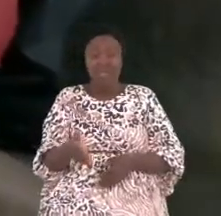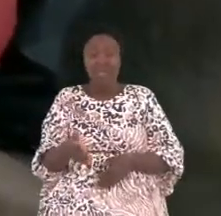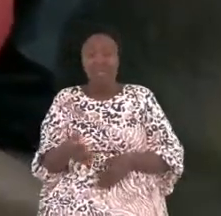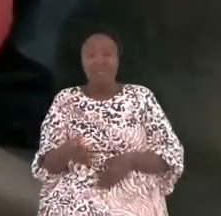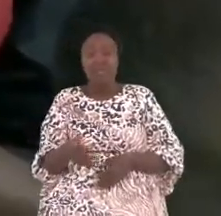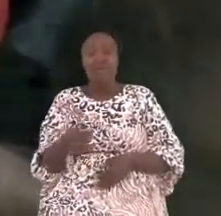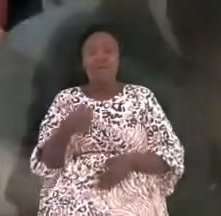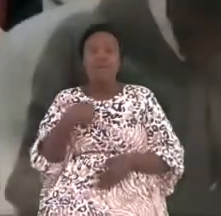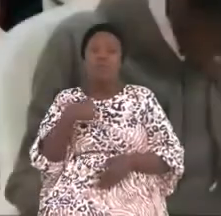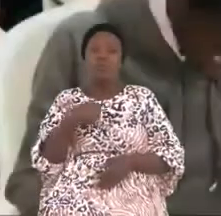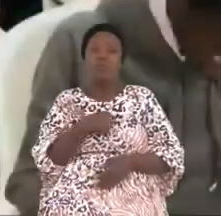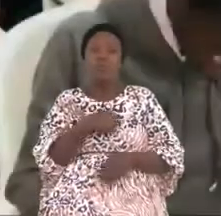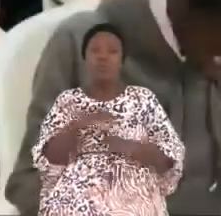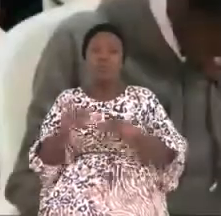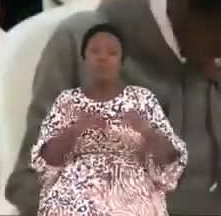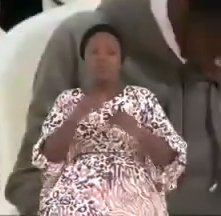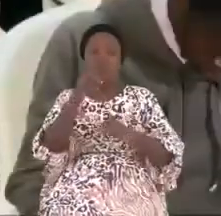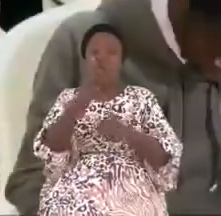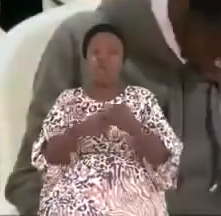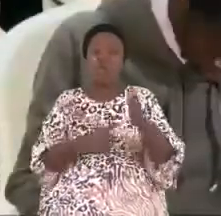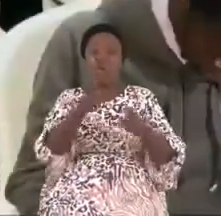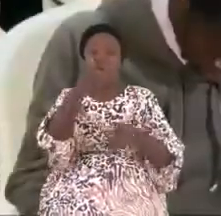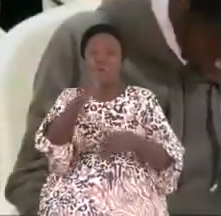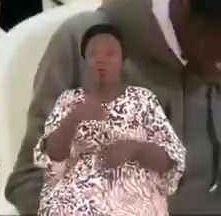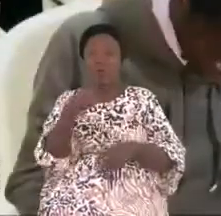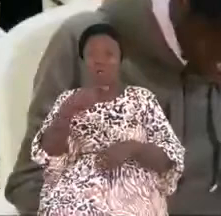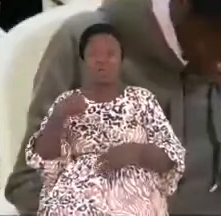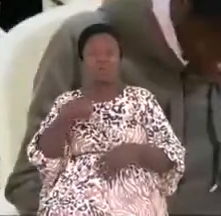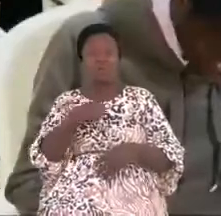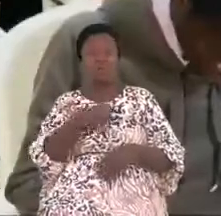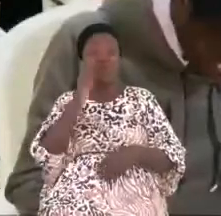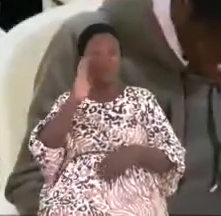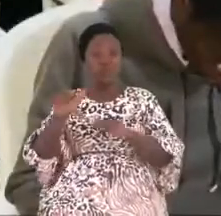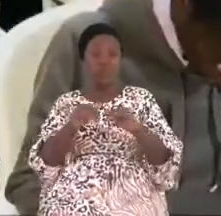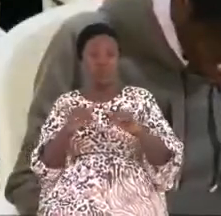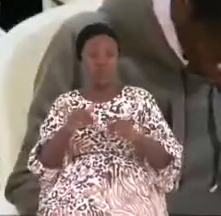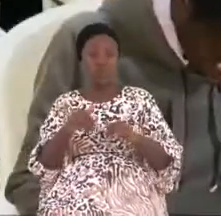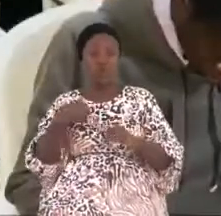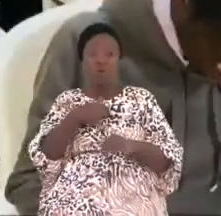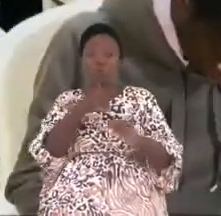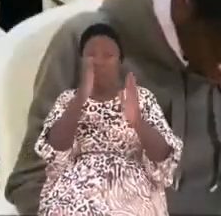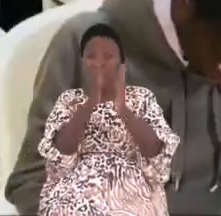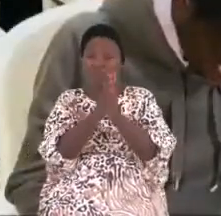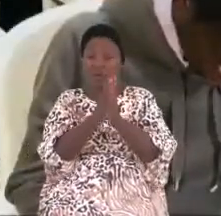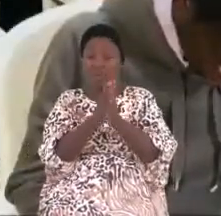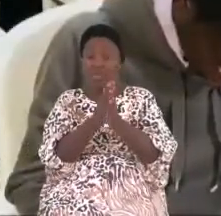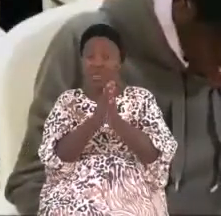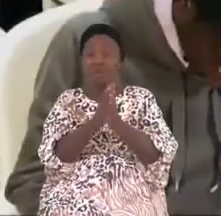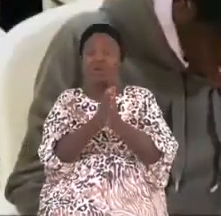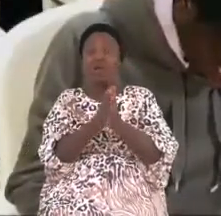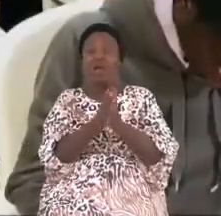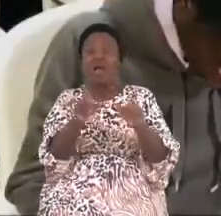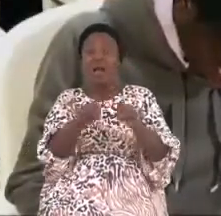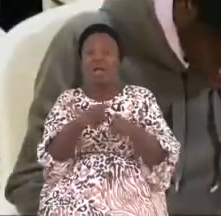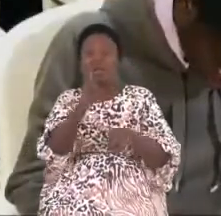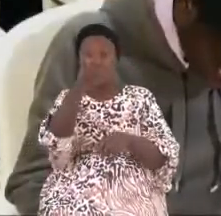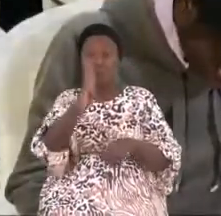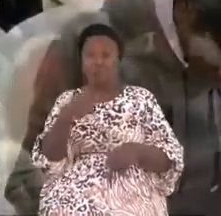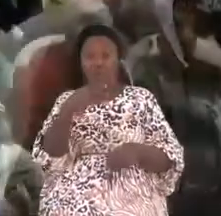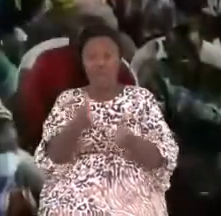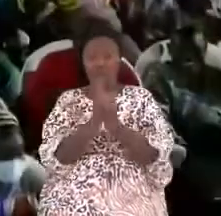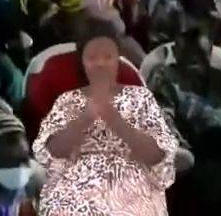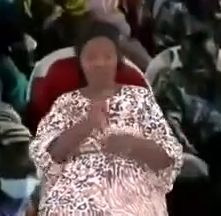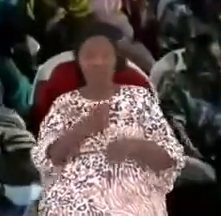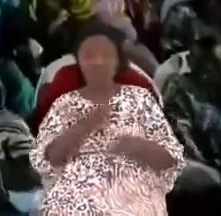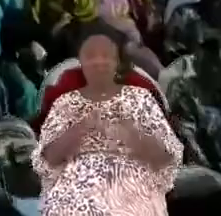we pray because he says we shall pray and he will do the rest i said he